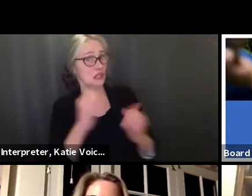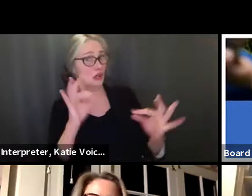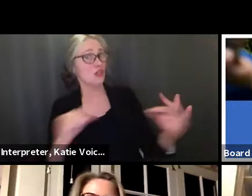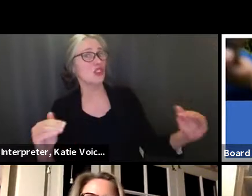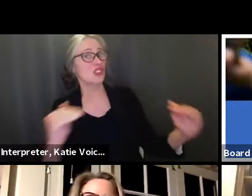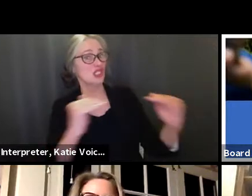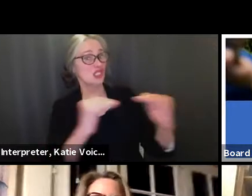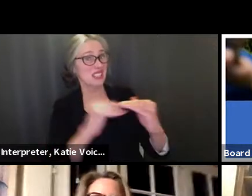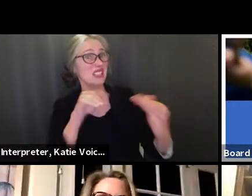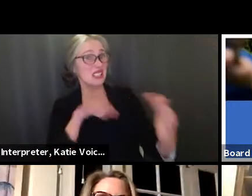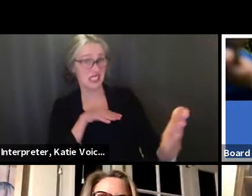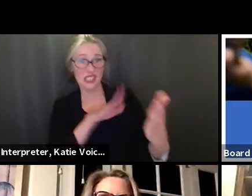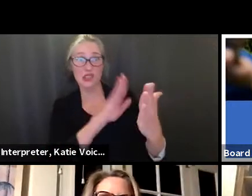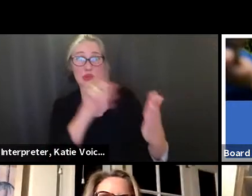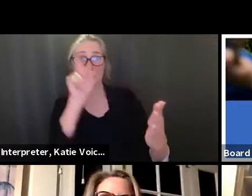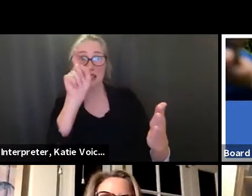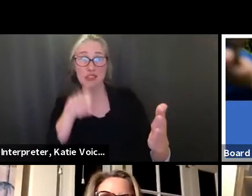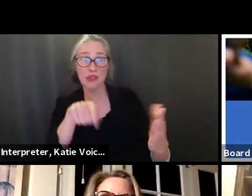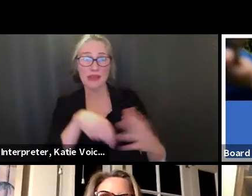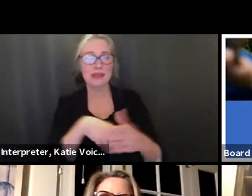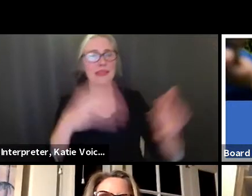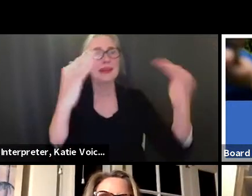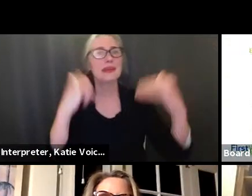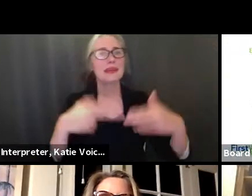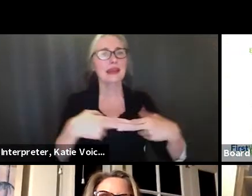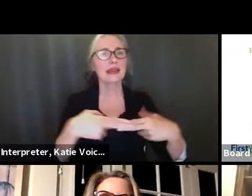to be addressed. Next slide.